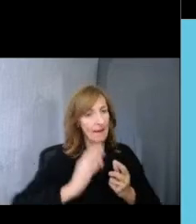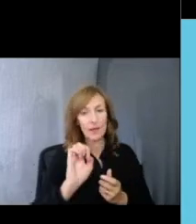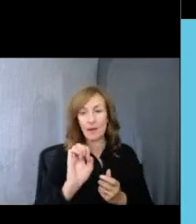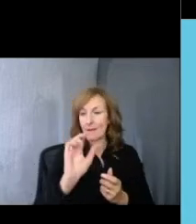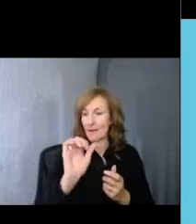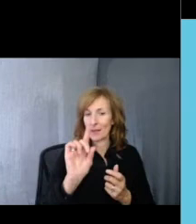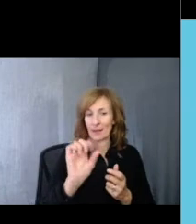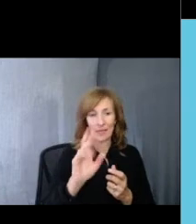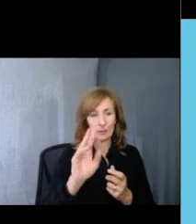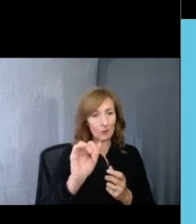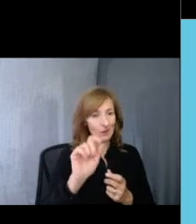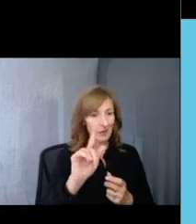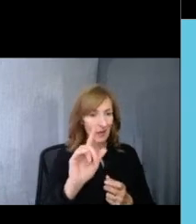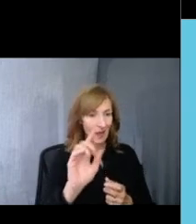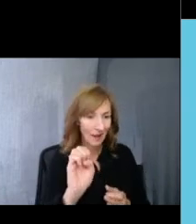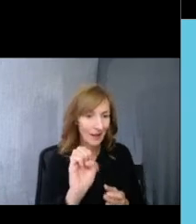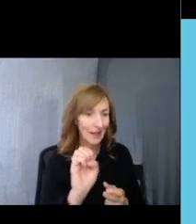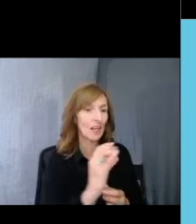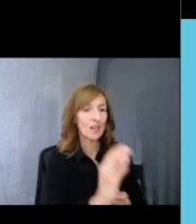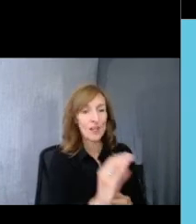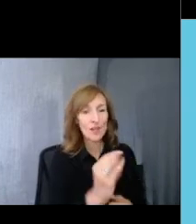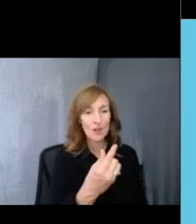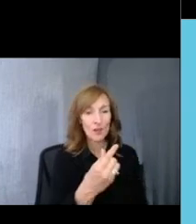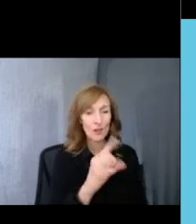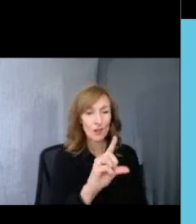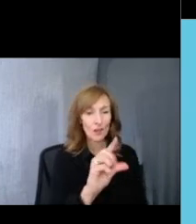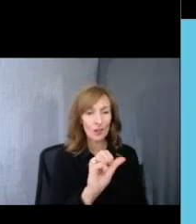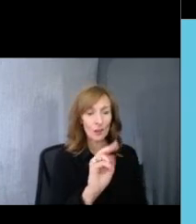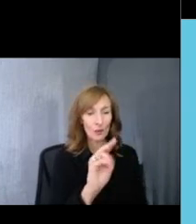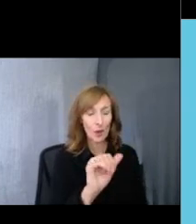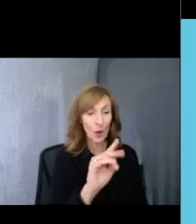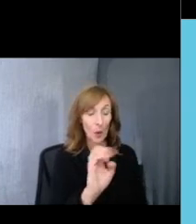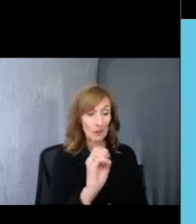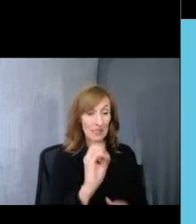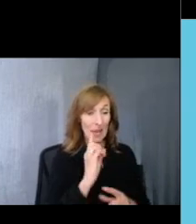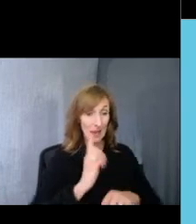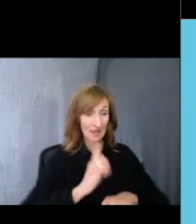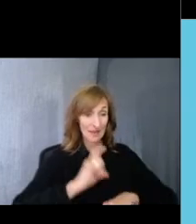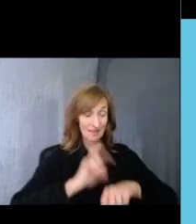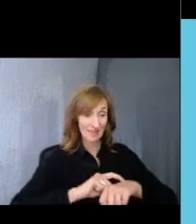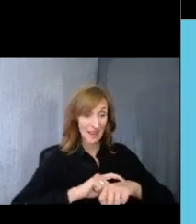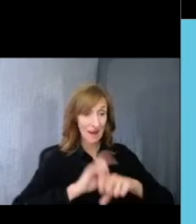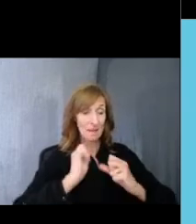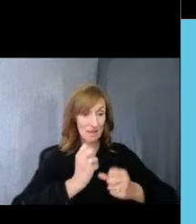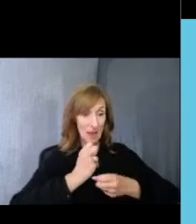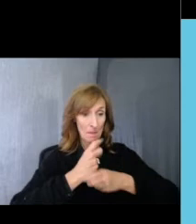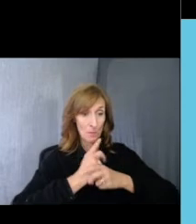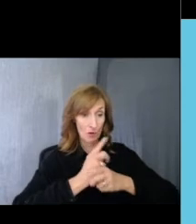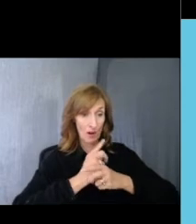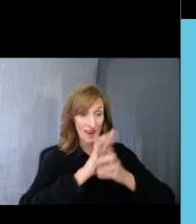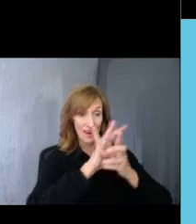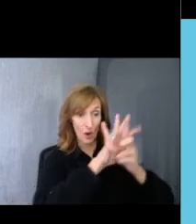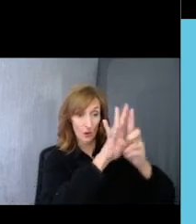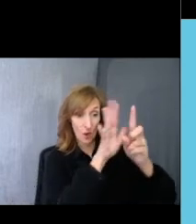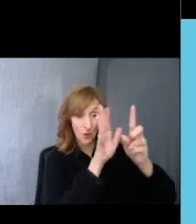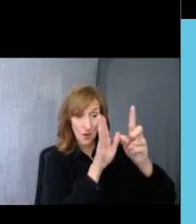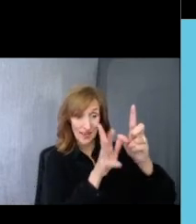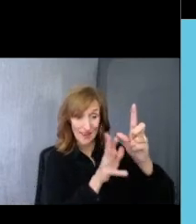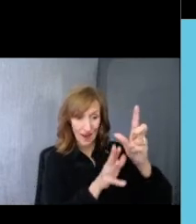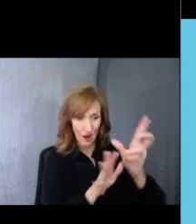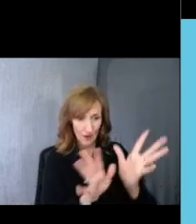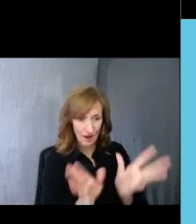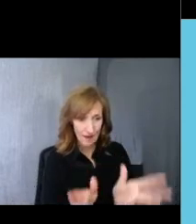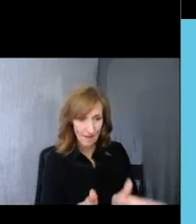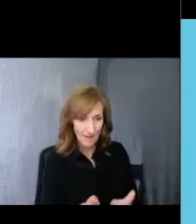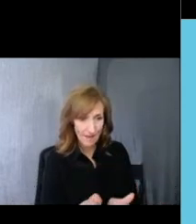whole bunch of things. And by the time that product reaches the collecting duct, it's going to look a lot like urine that's going to come